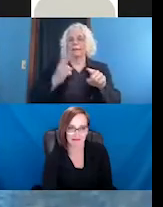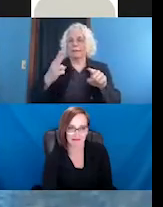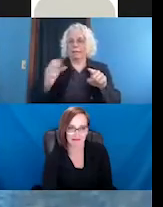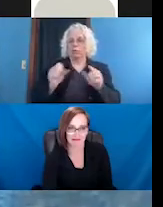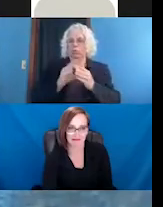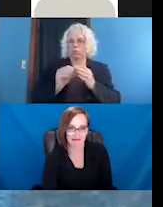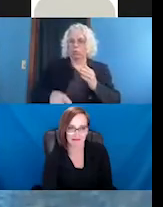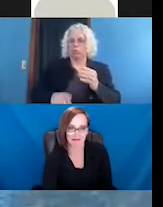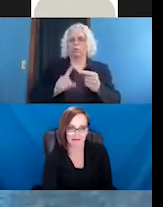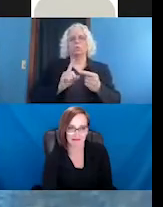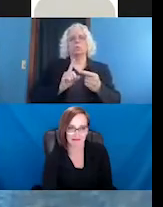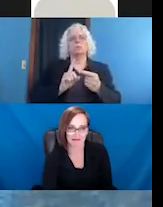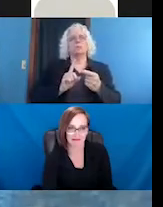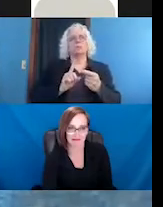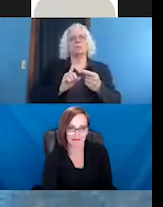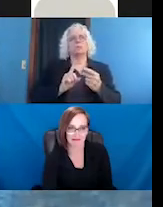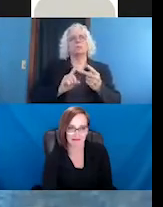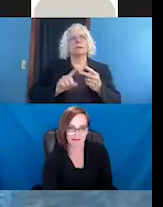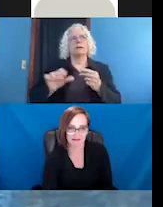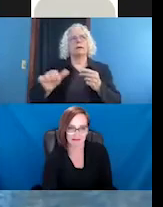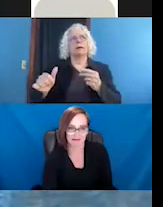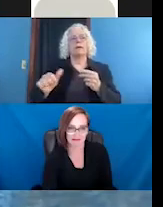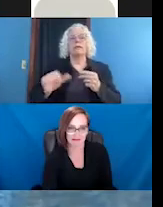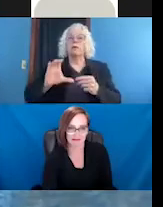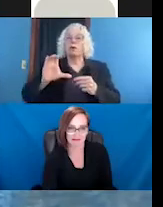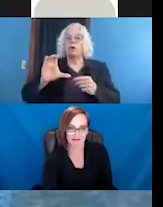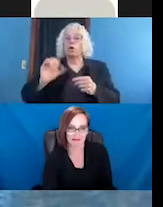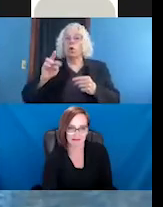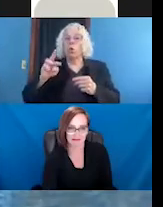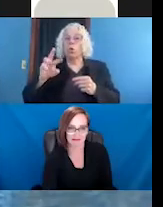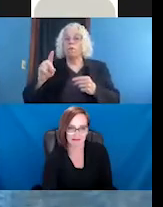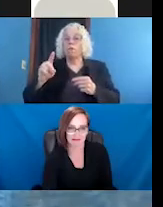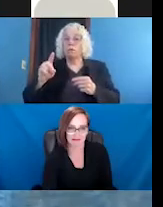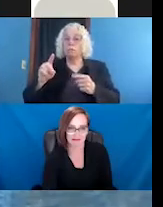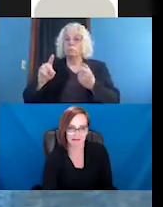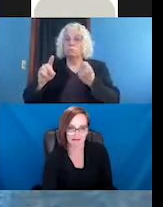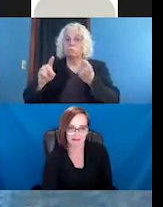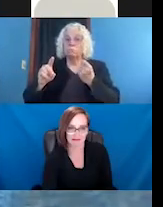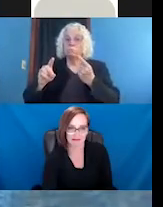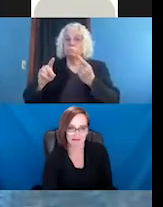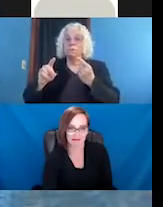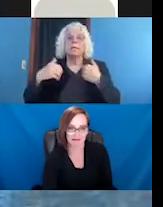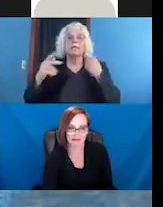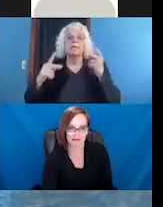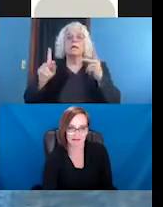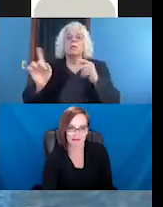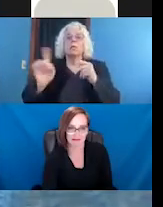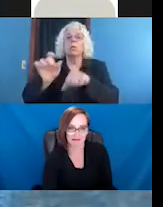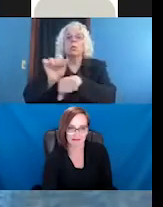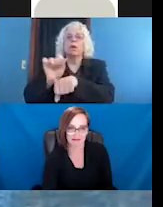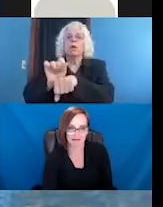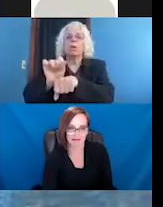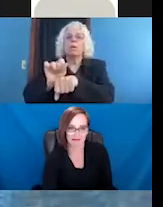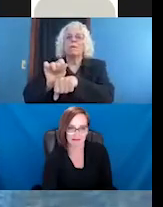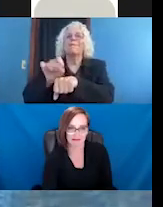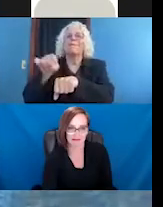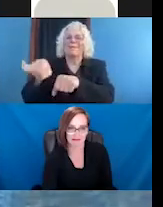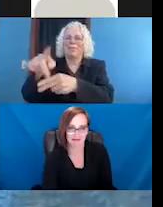other thing I want to mention is that when we talk about COVID, young people were concentrated in industries hardest hit by the